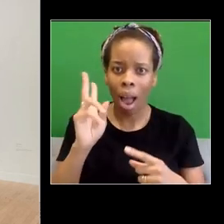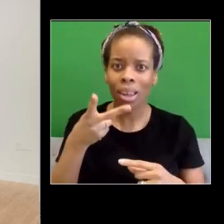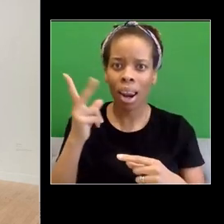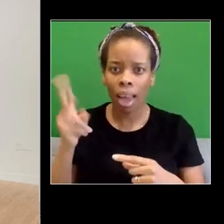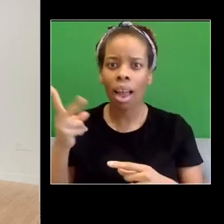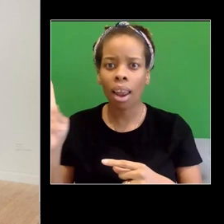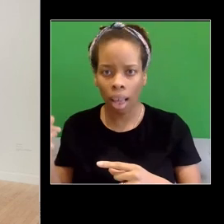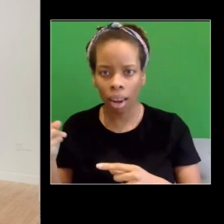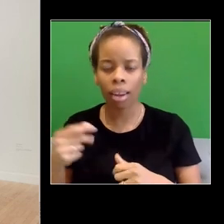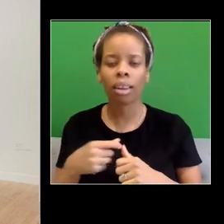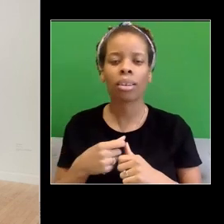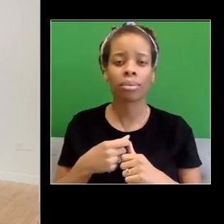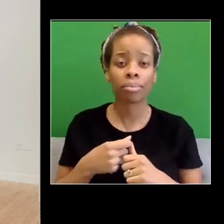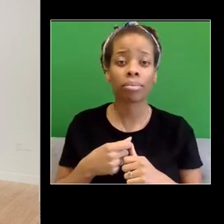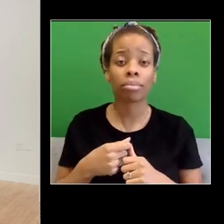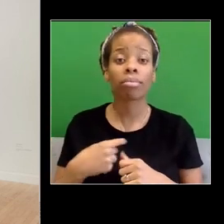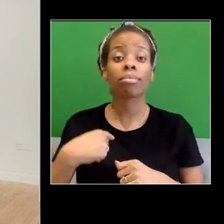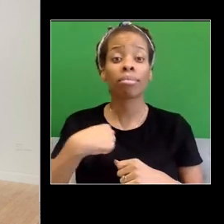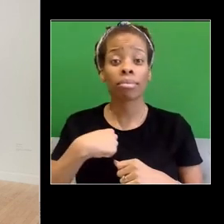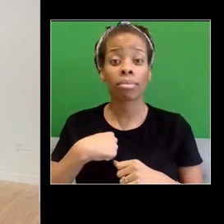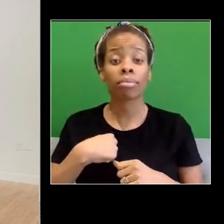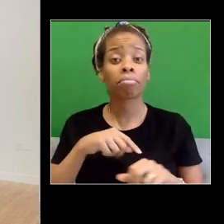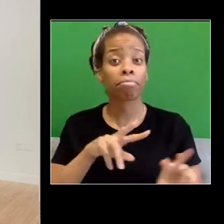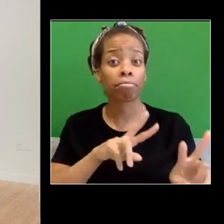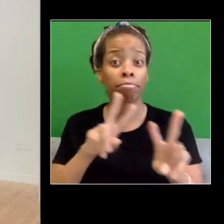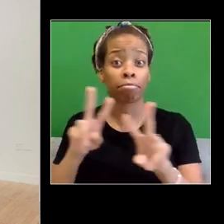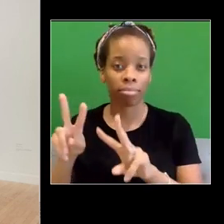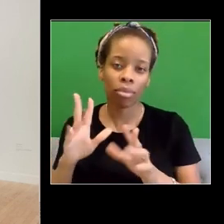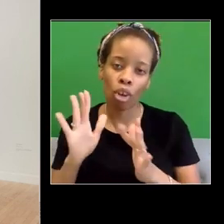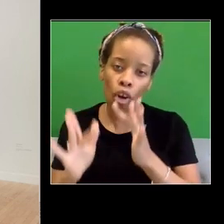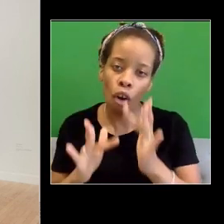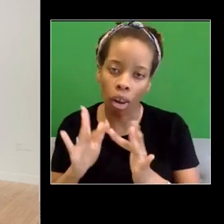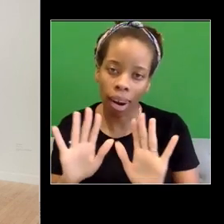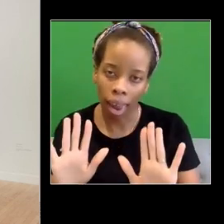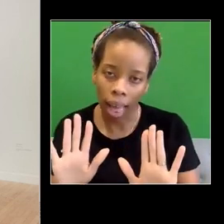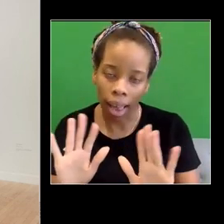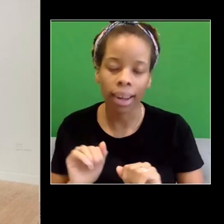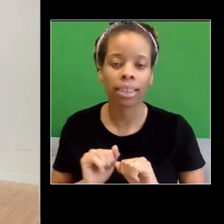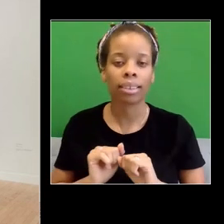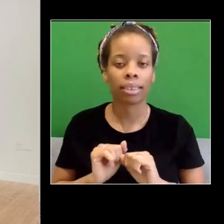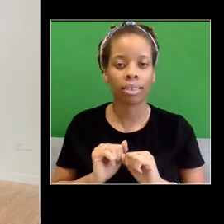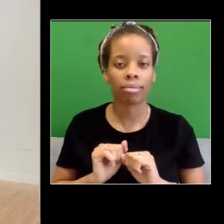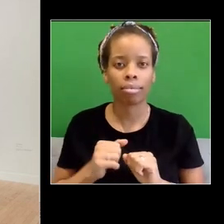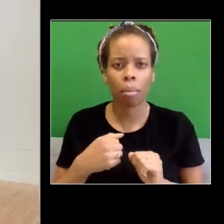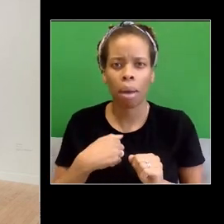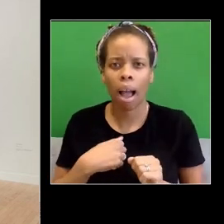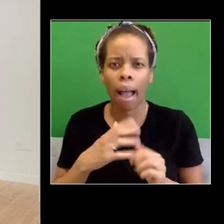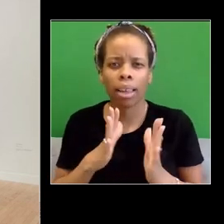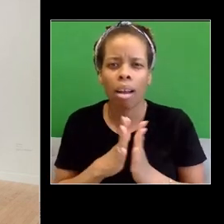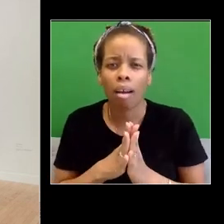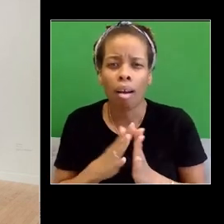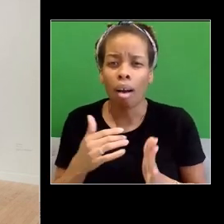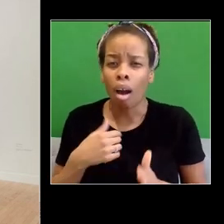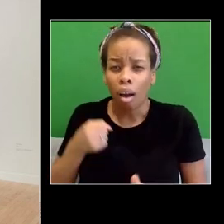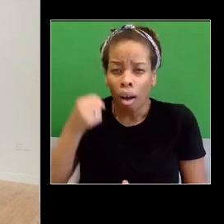significantly, I looked at this exhibition online, of course, but you know, with an intensity of transporting